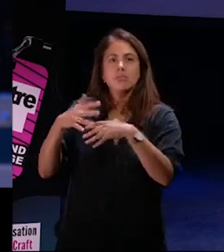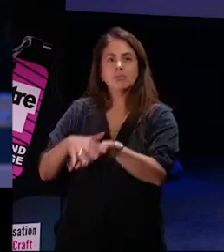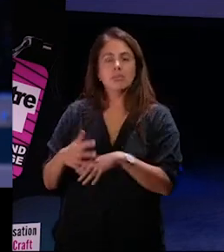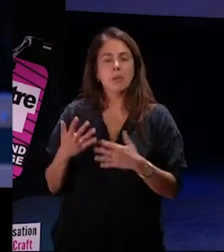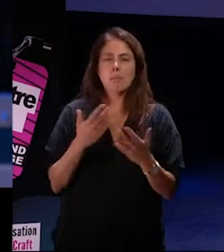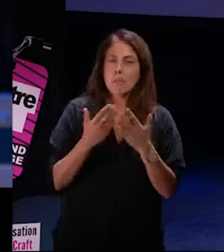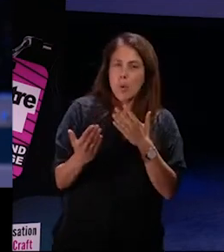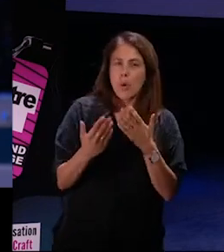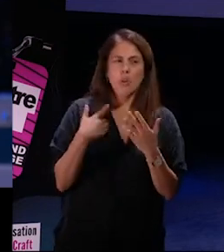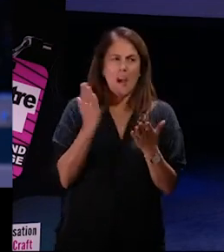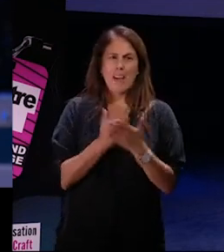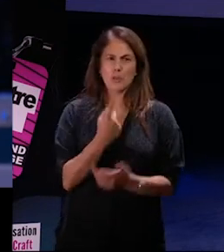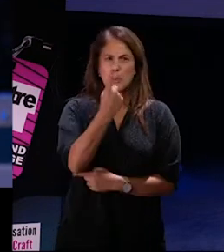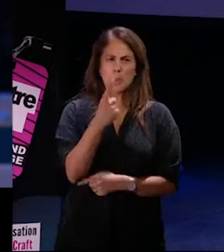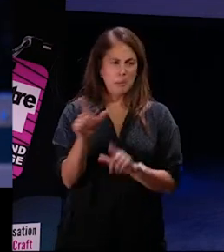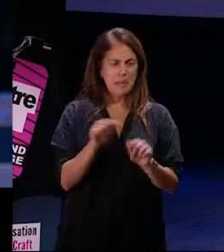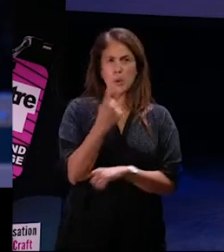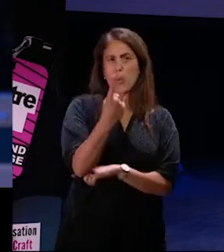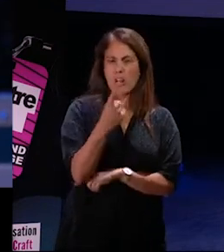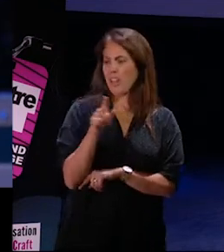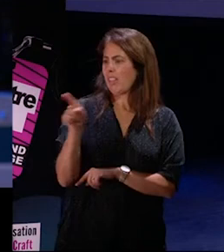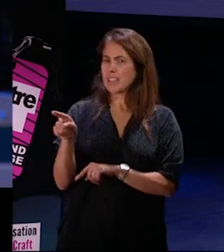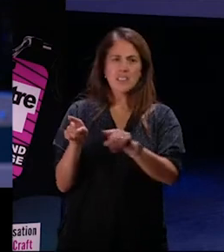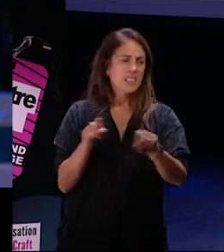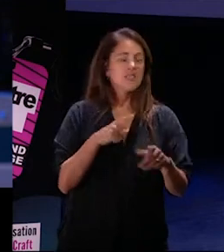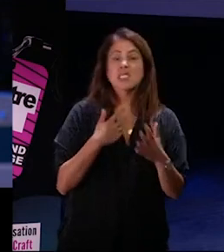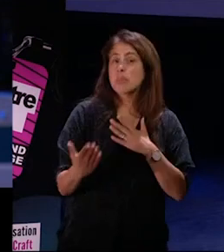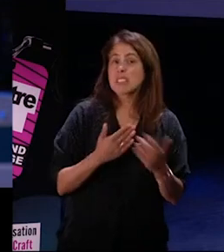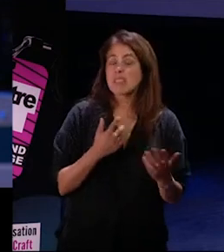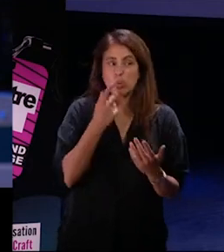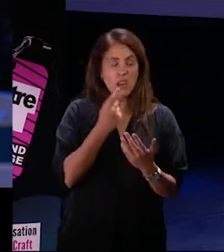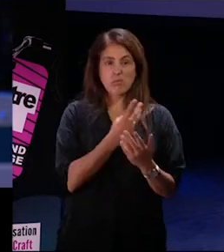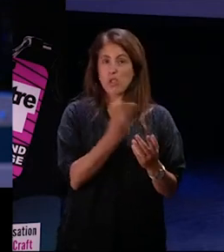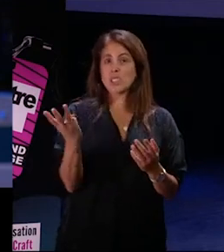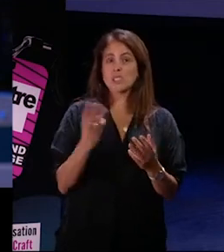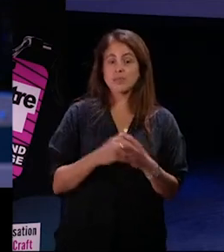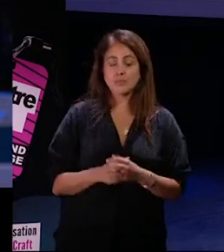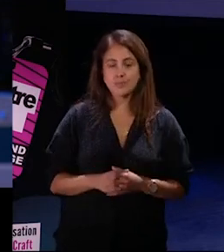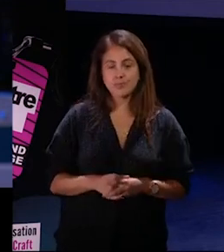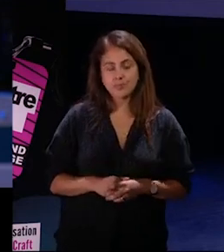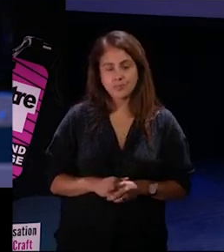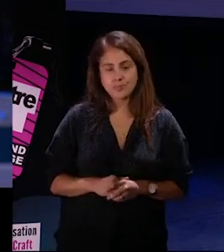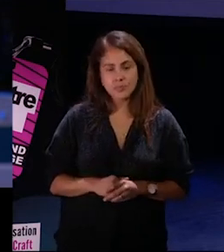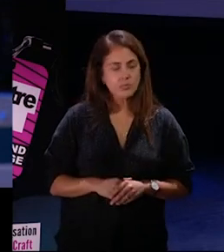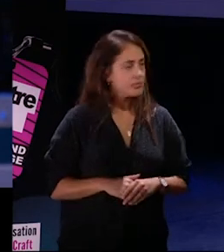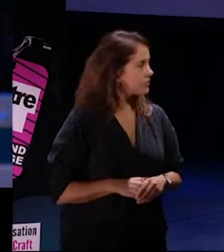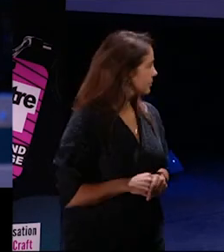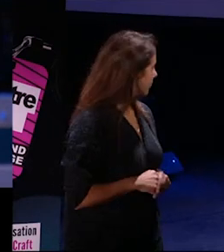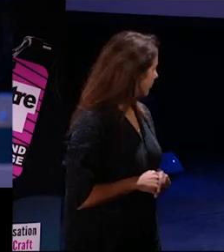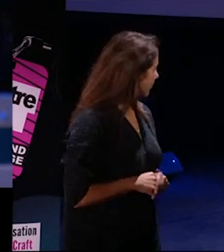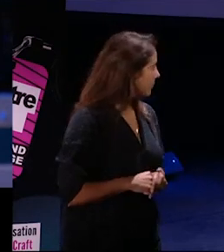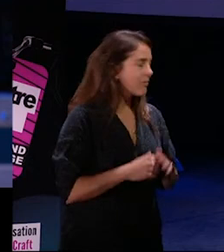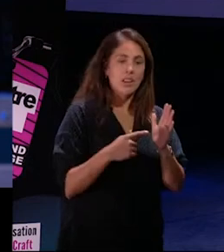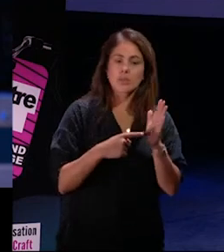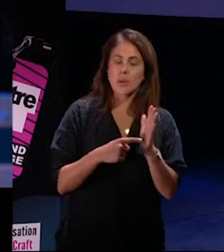have to choose one. You can move between a lot more these days. Yeah, totally. And like I was saying earlier, no, I'm